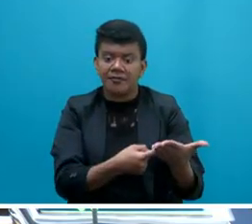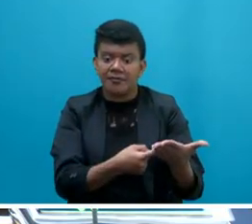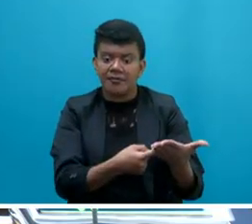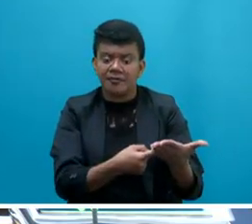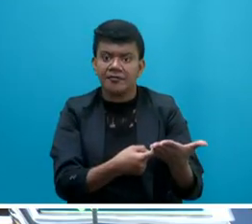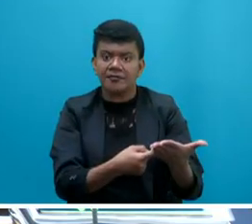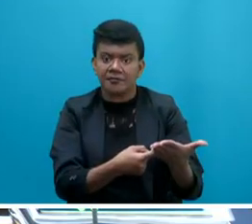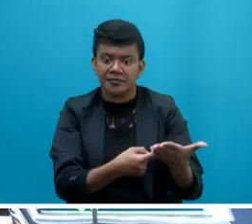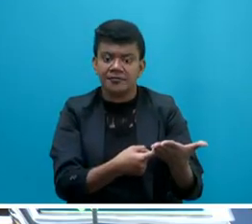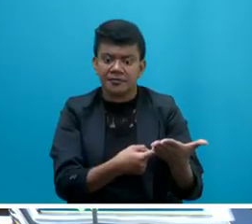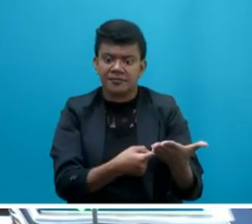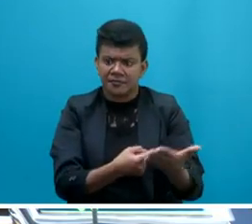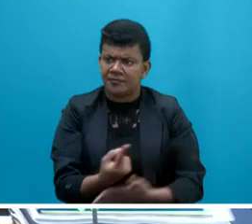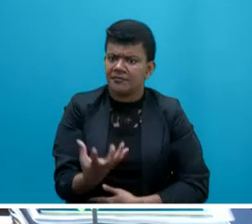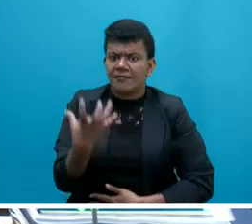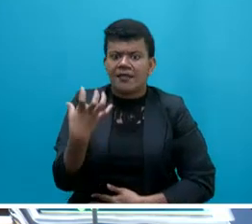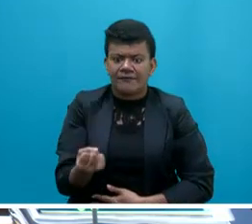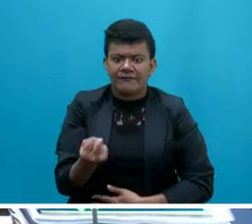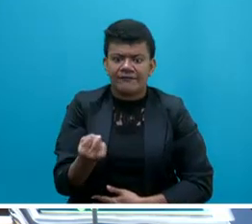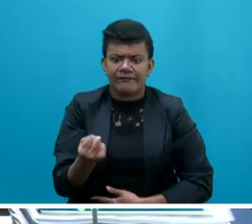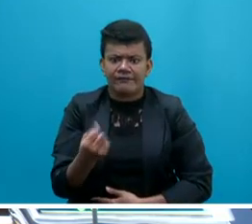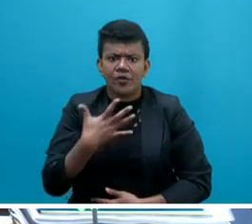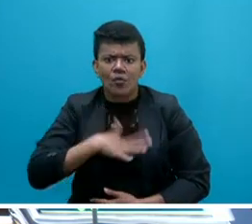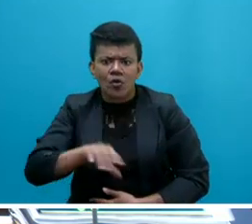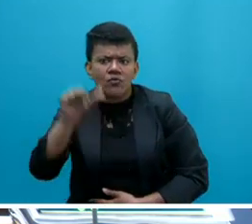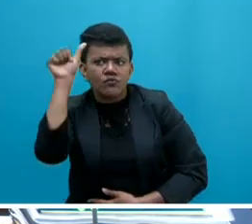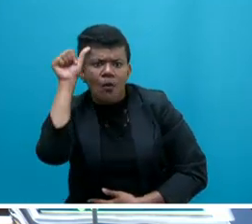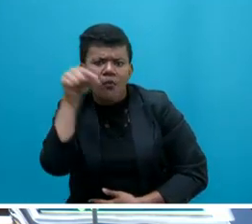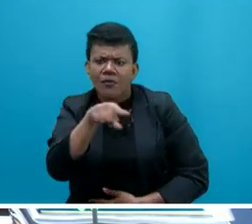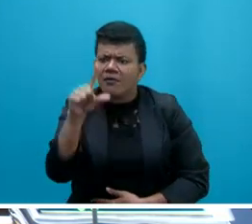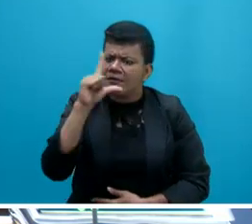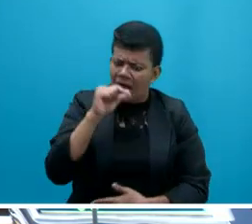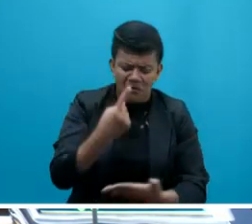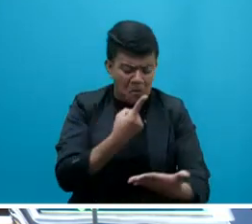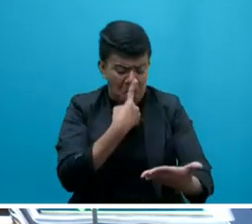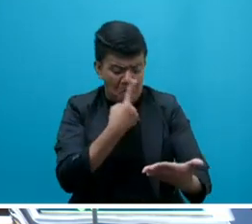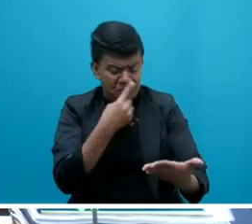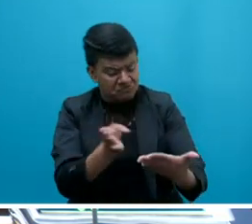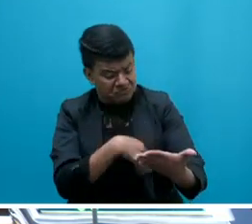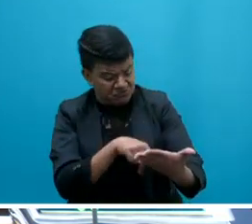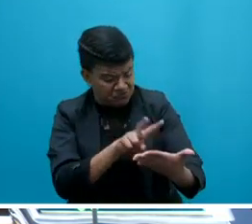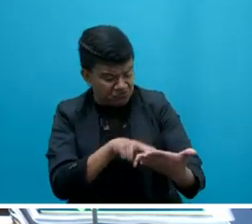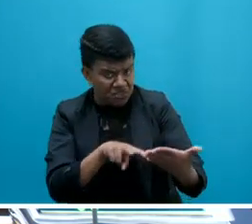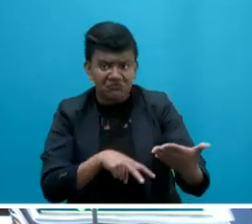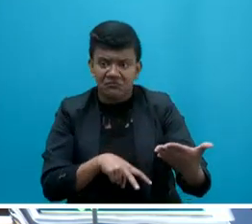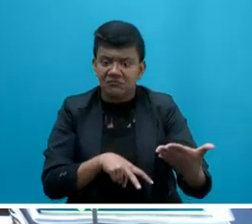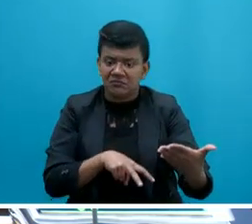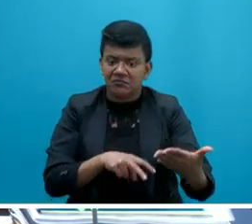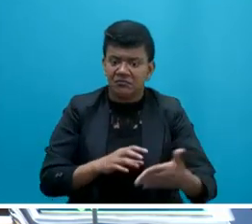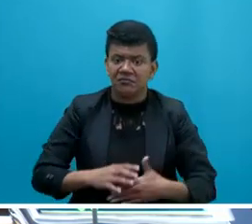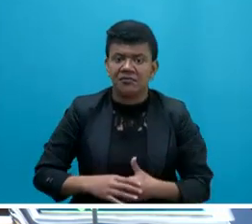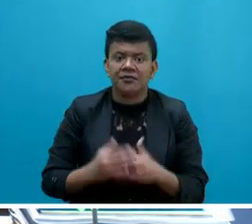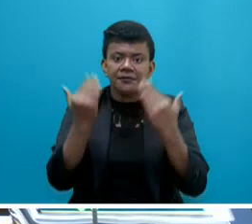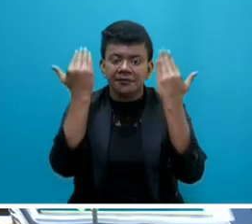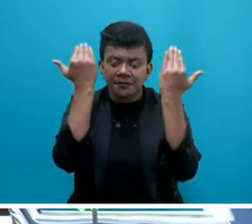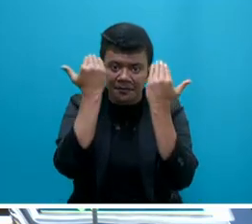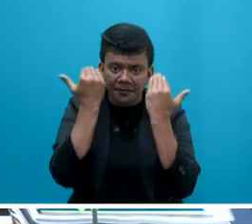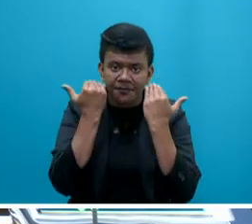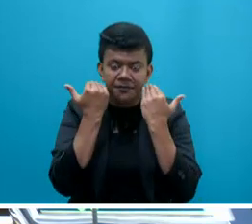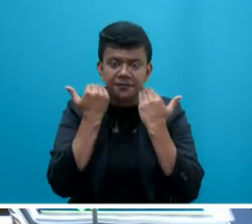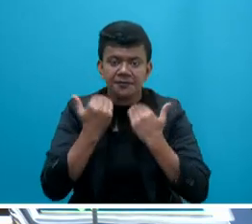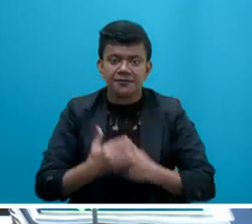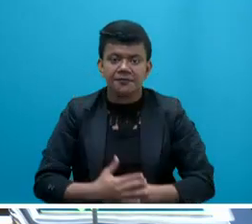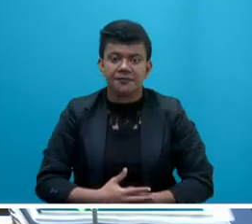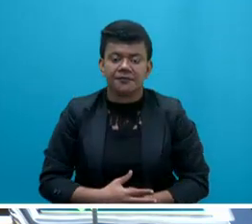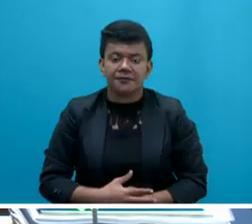is available if you want to know more about what the science is saying. Mr. Speaker, sir, as a matter of fact,